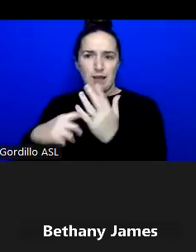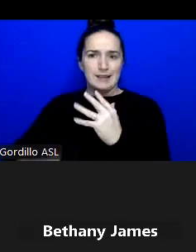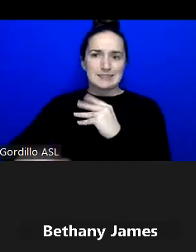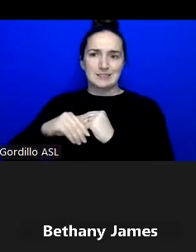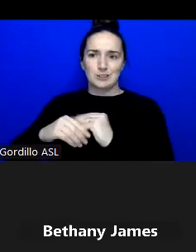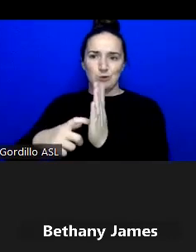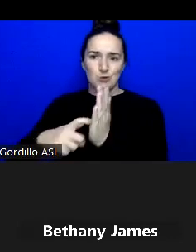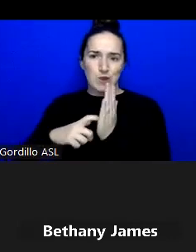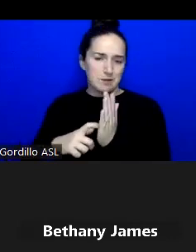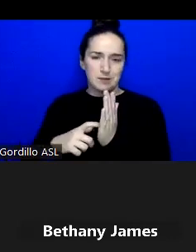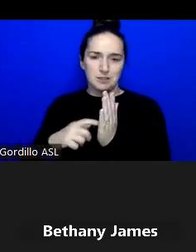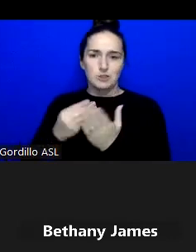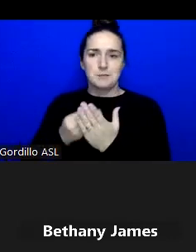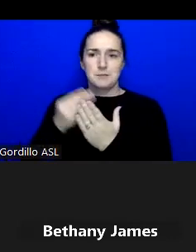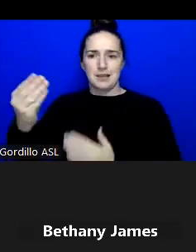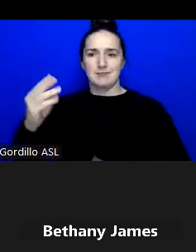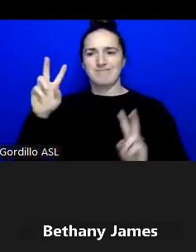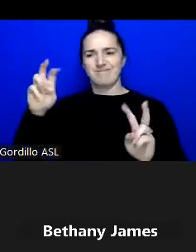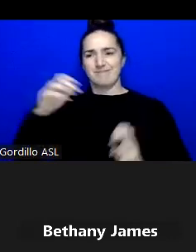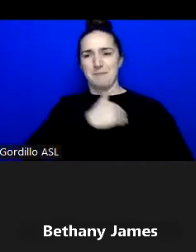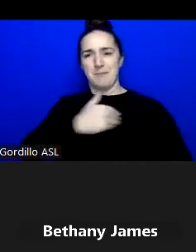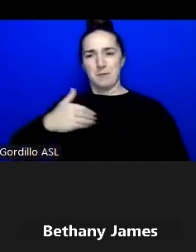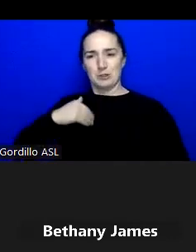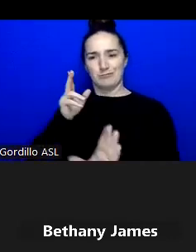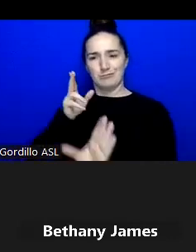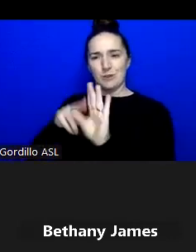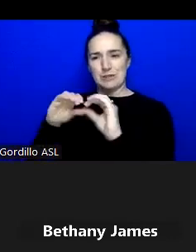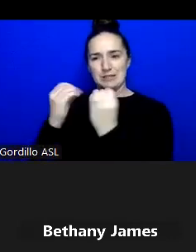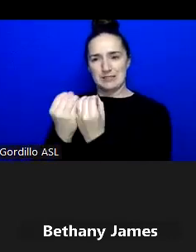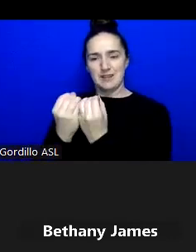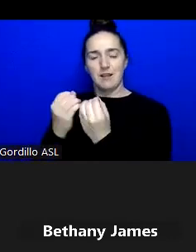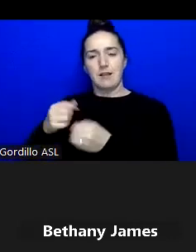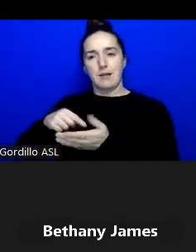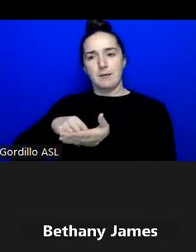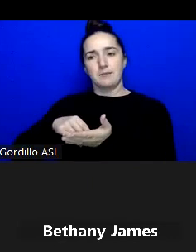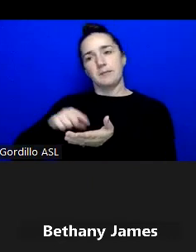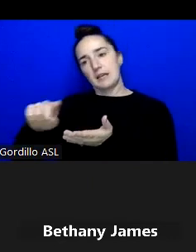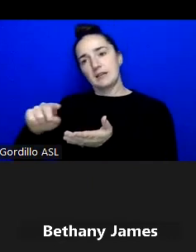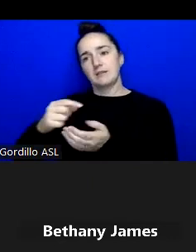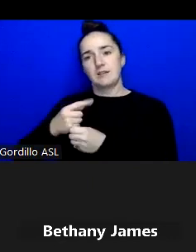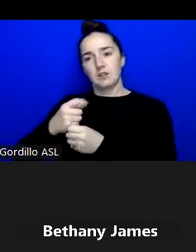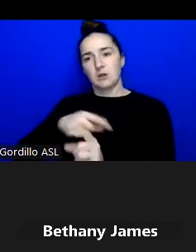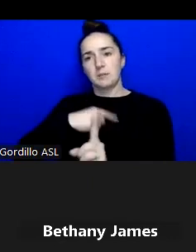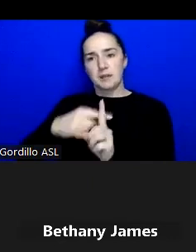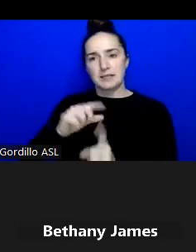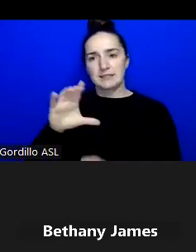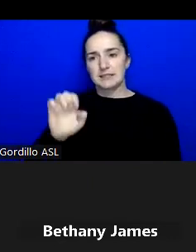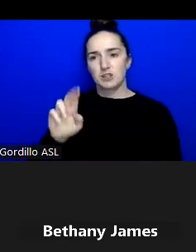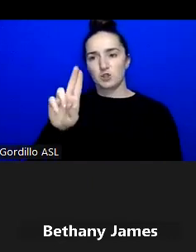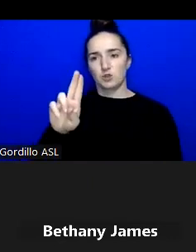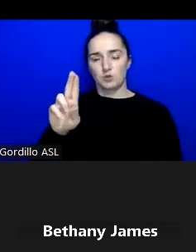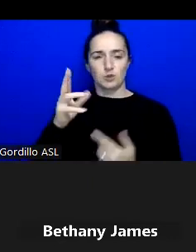you're really just buying a membership into an organization and then maintaining that yearly with CEUs, which you're already doing anyways with the